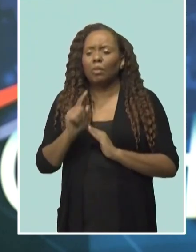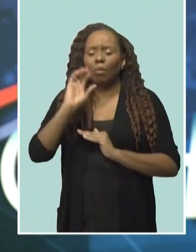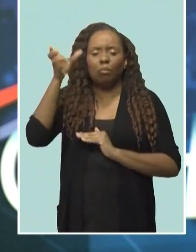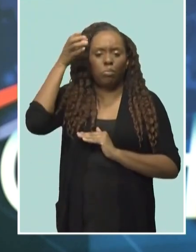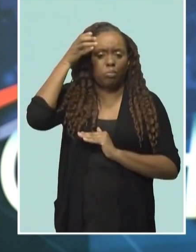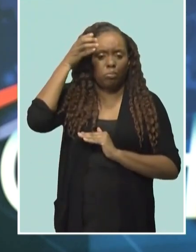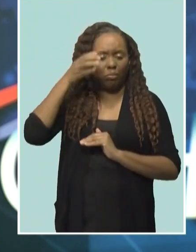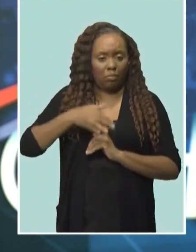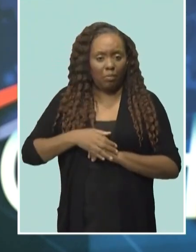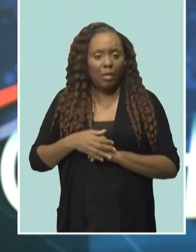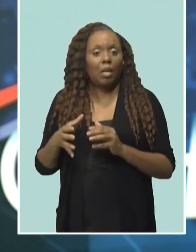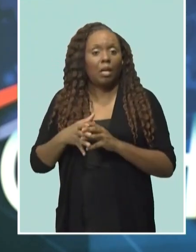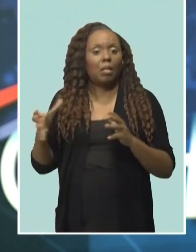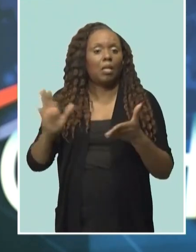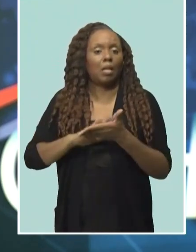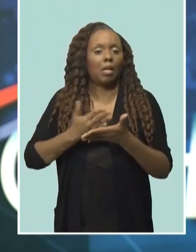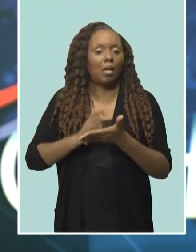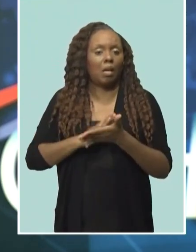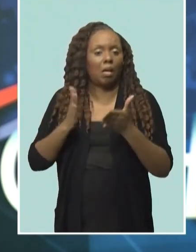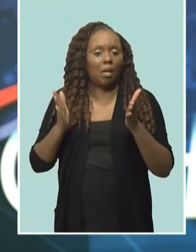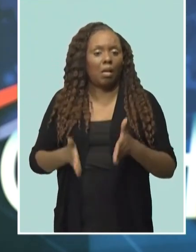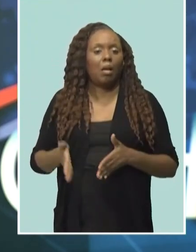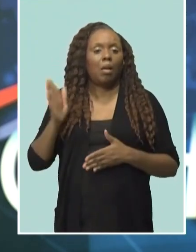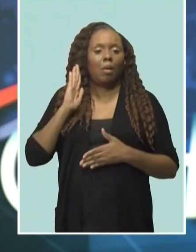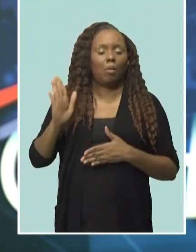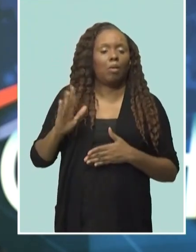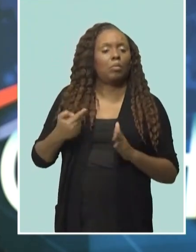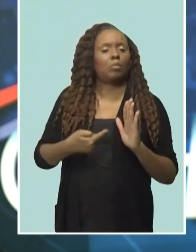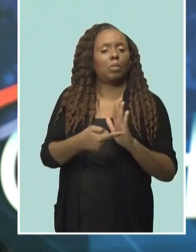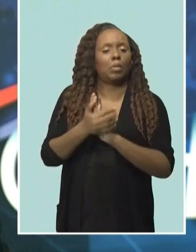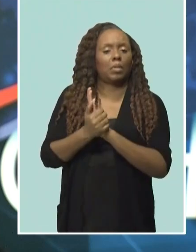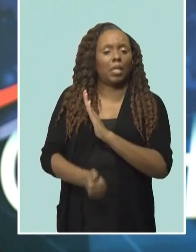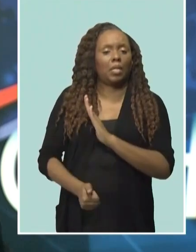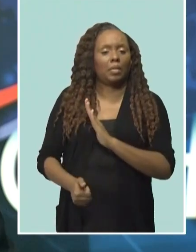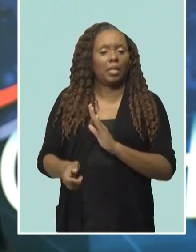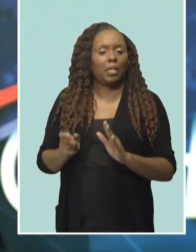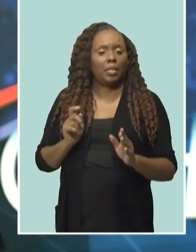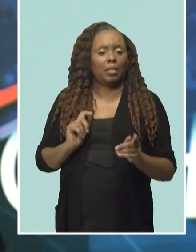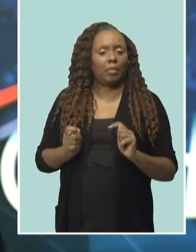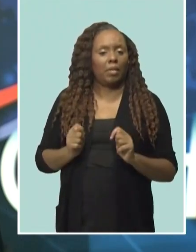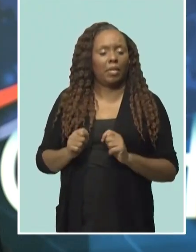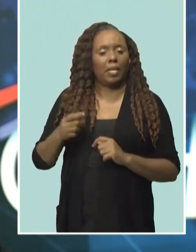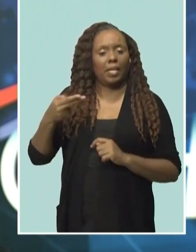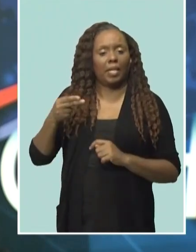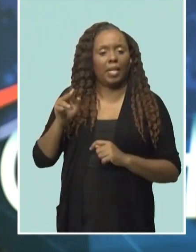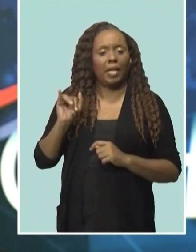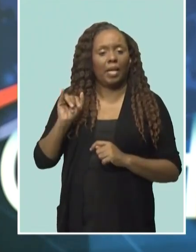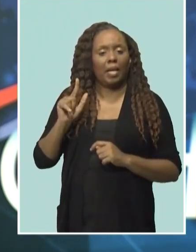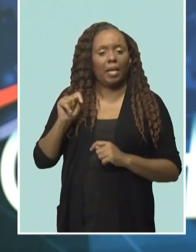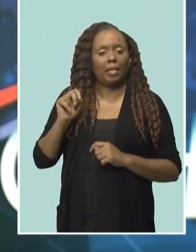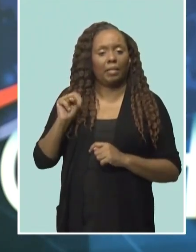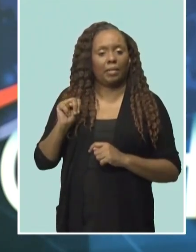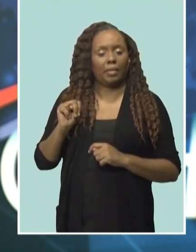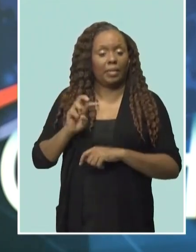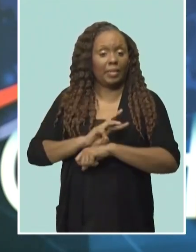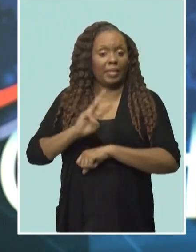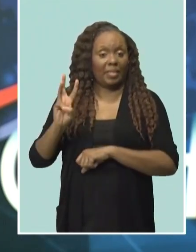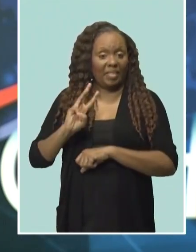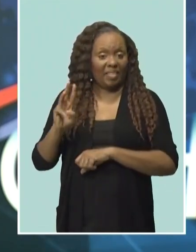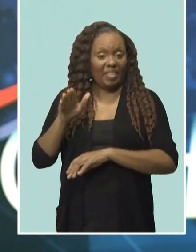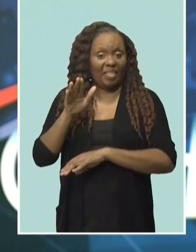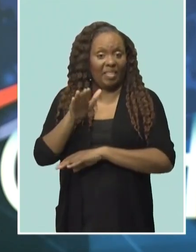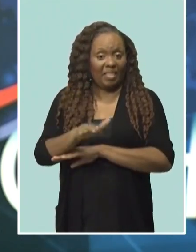be showcasing their talent at the Trinidad Hilton tomorrow, starting at 6 p.m. The celebration of Caribbean cuisine is another element